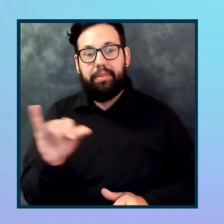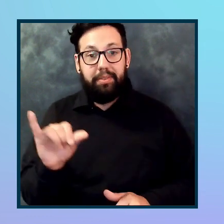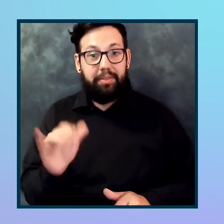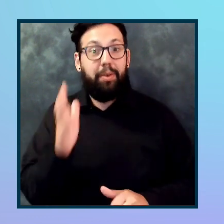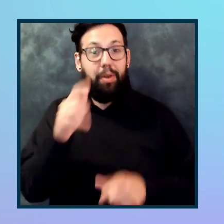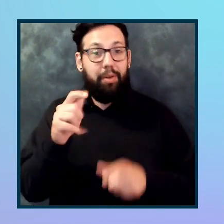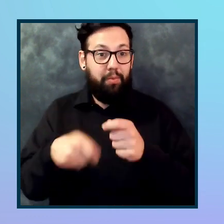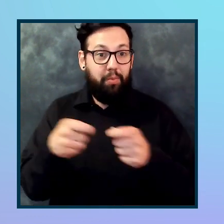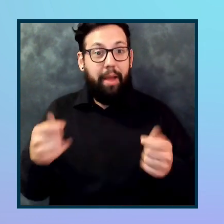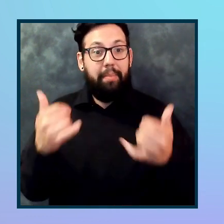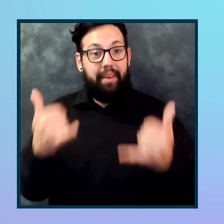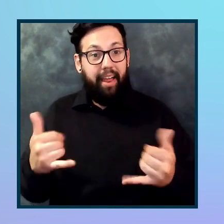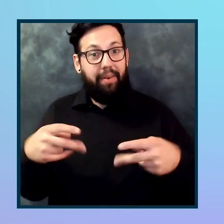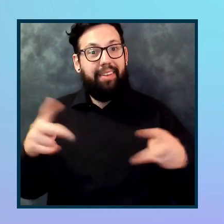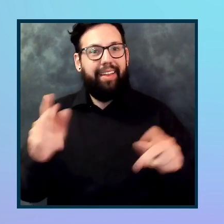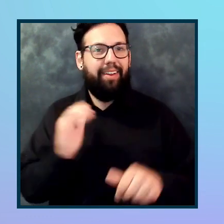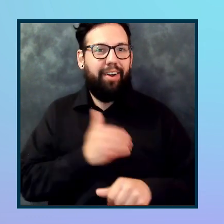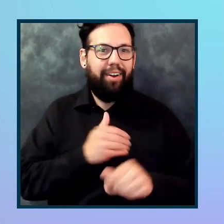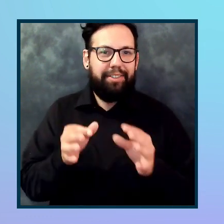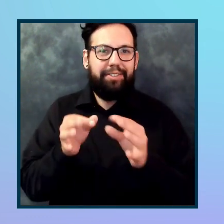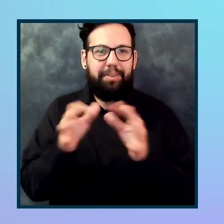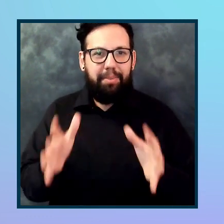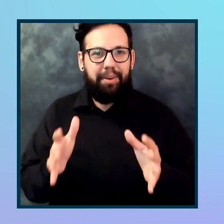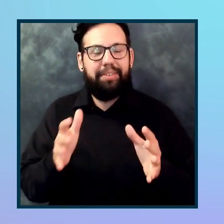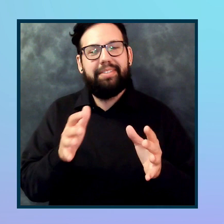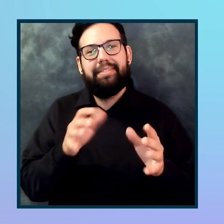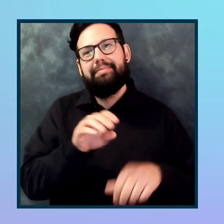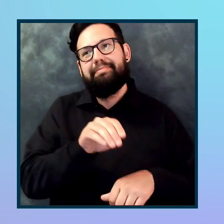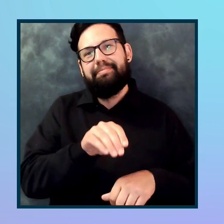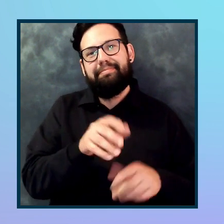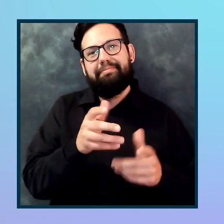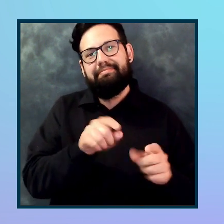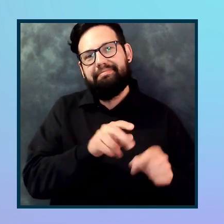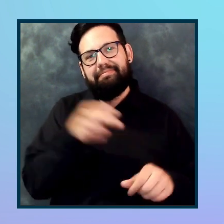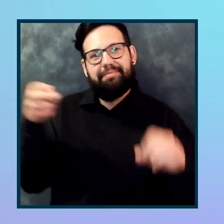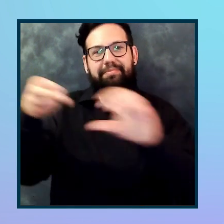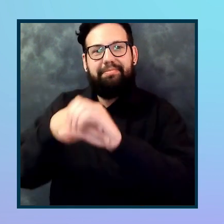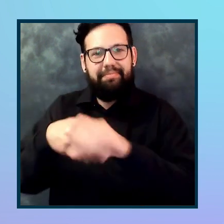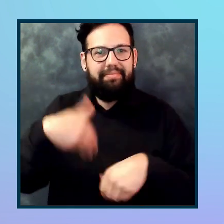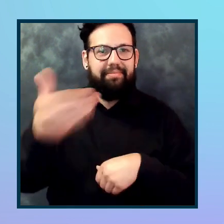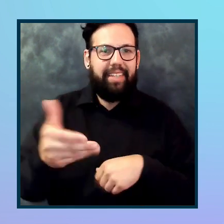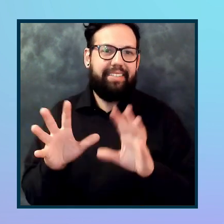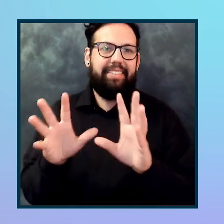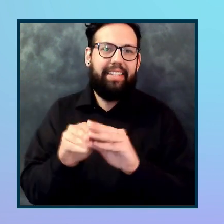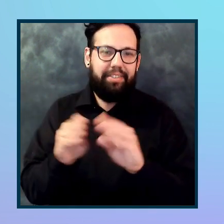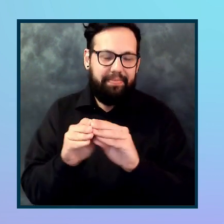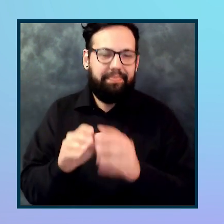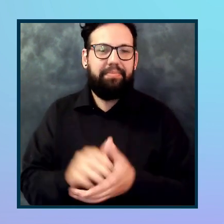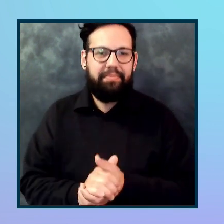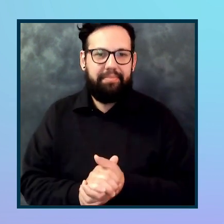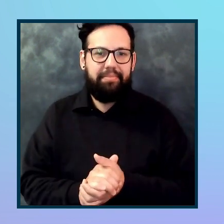gonna wrap up and let our busy interpreters move along so they can keep interpreting for us.